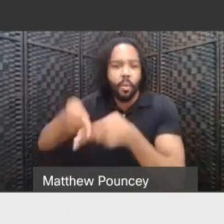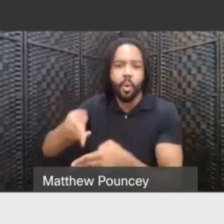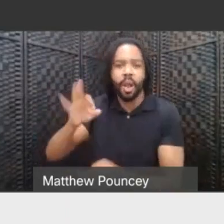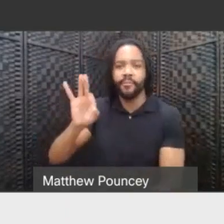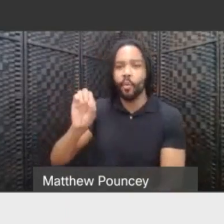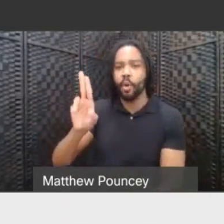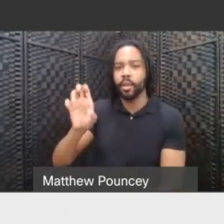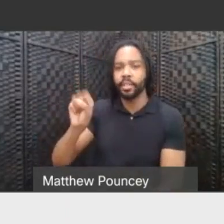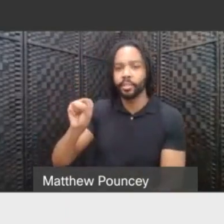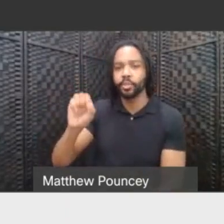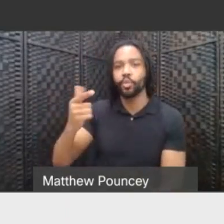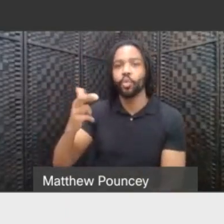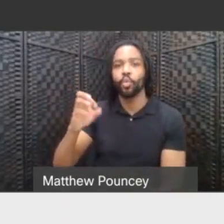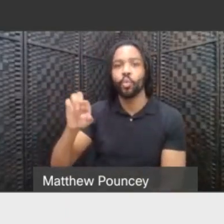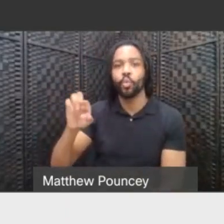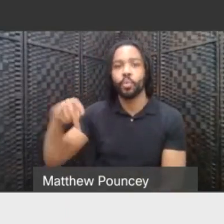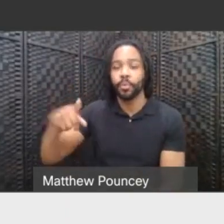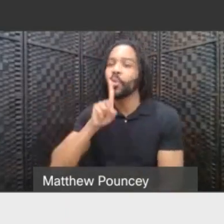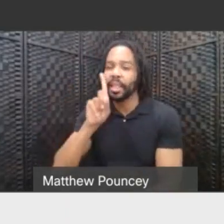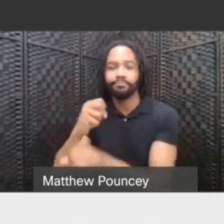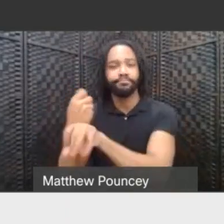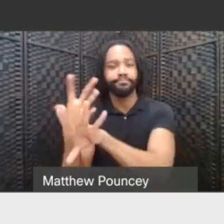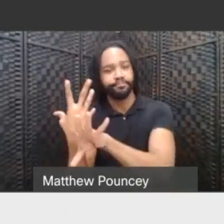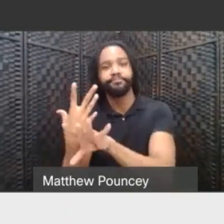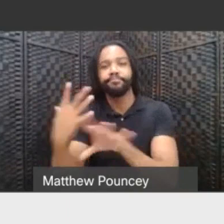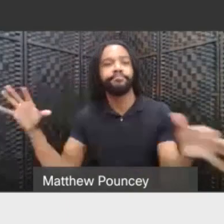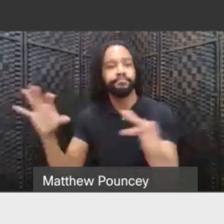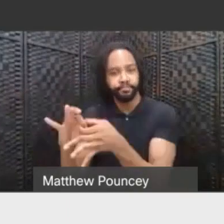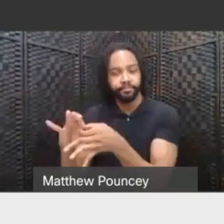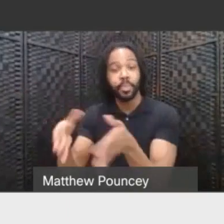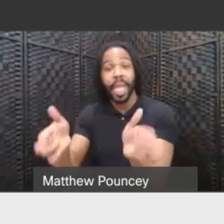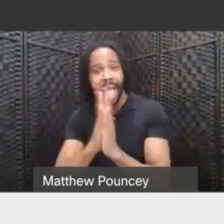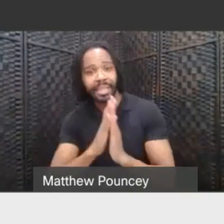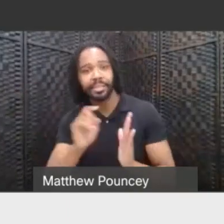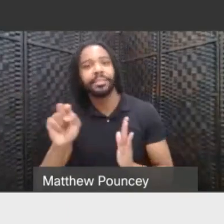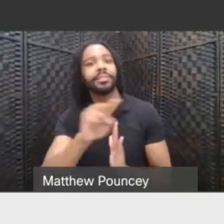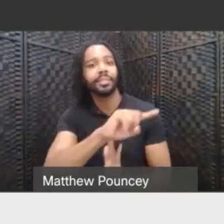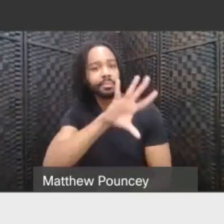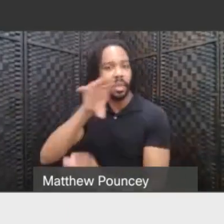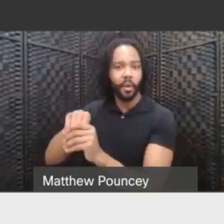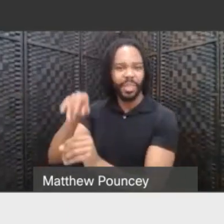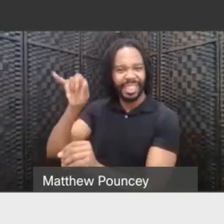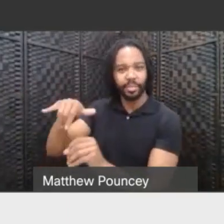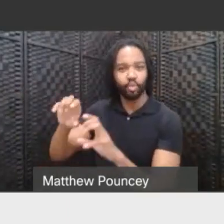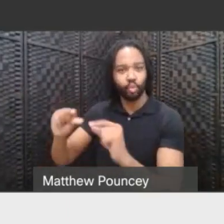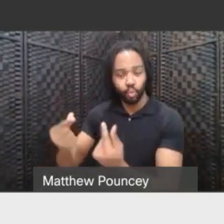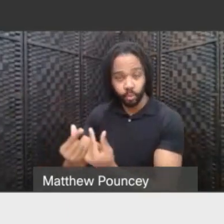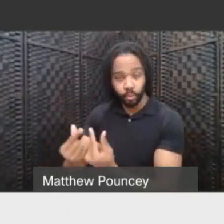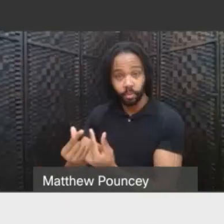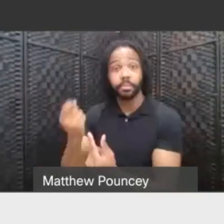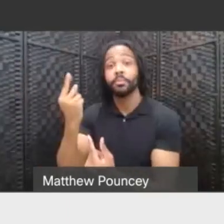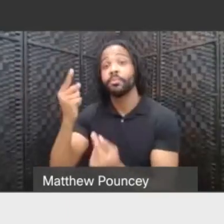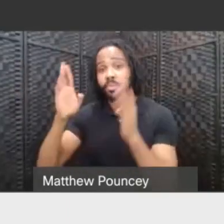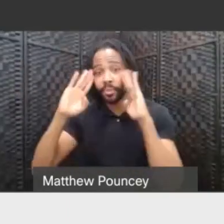a virtual focus group, and they are asking for people to participate. This focus group